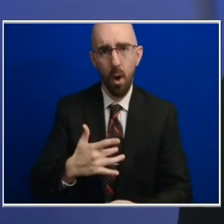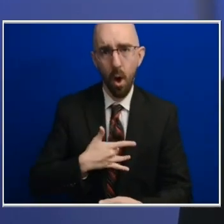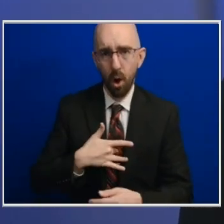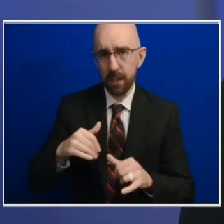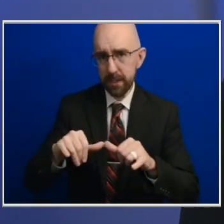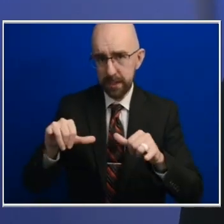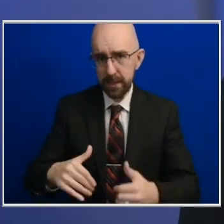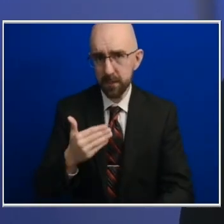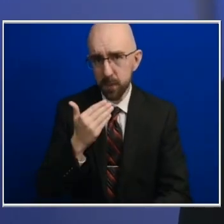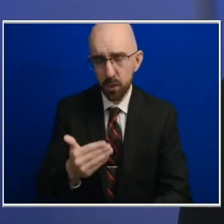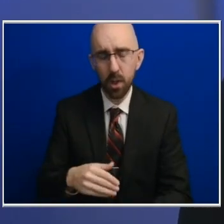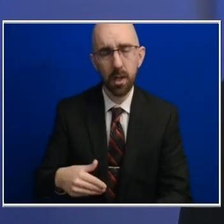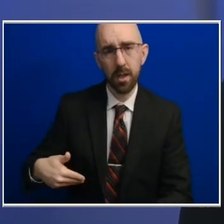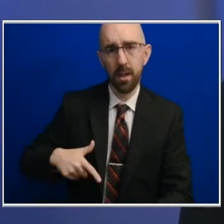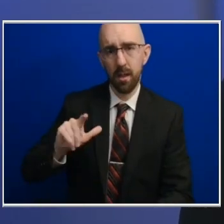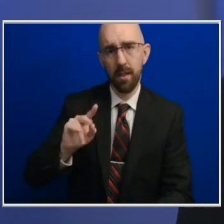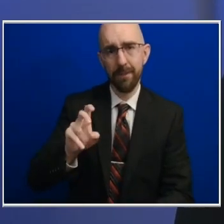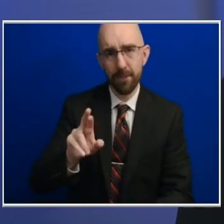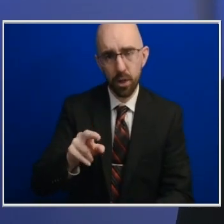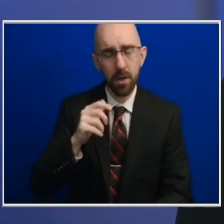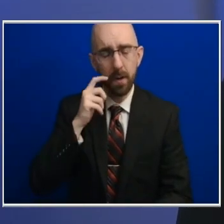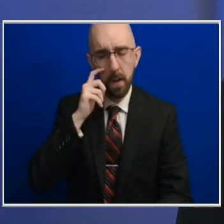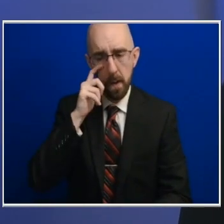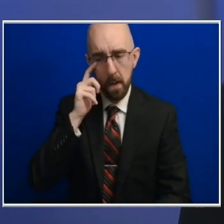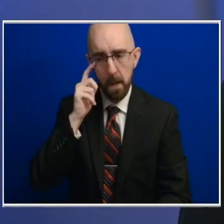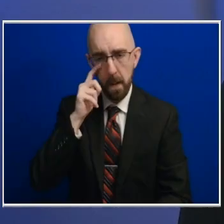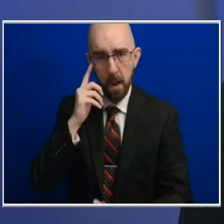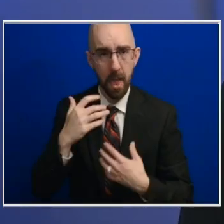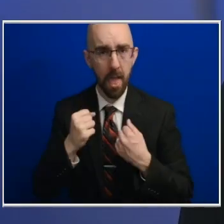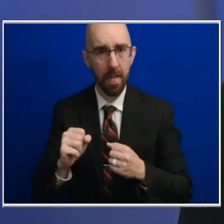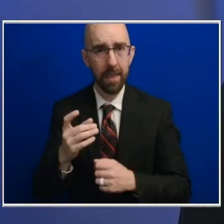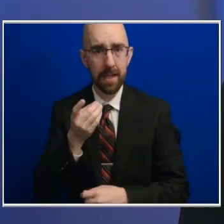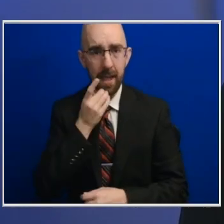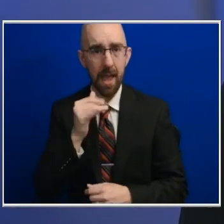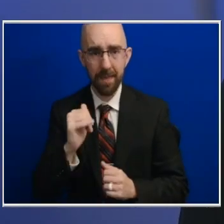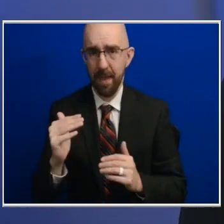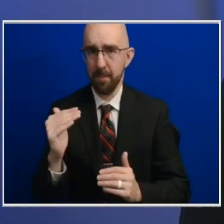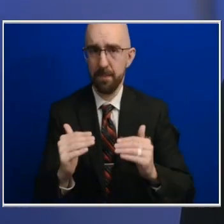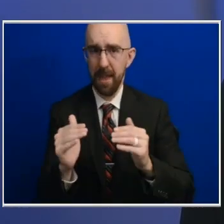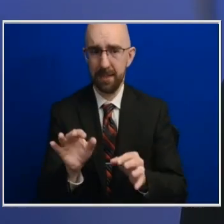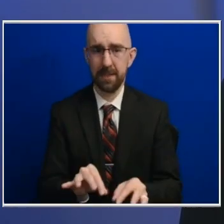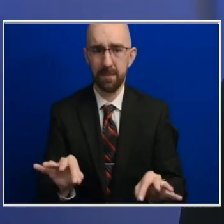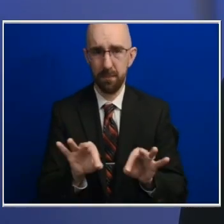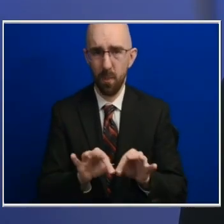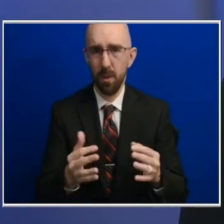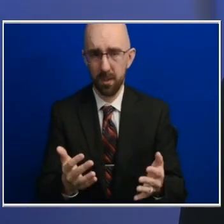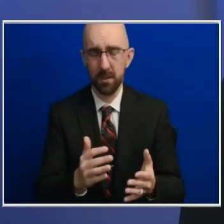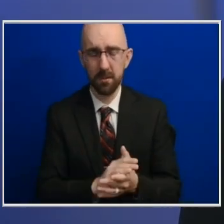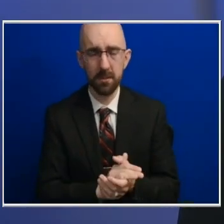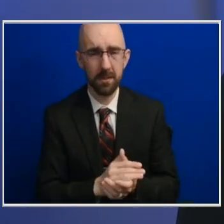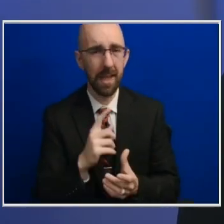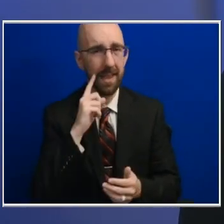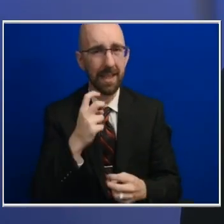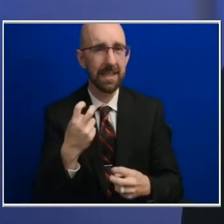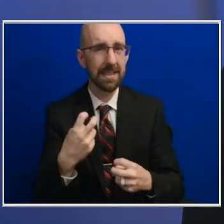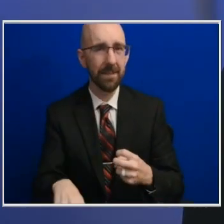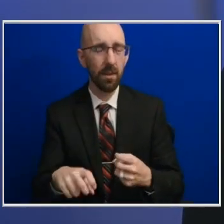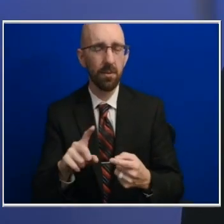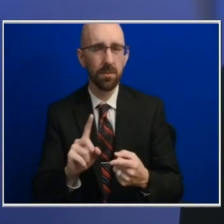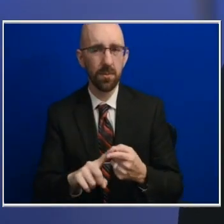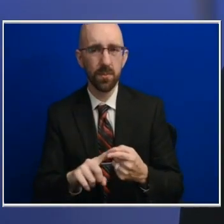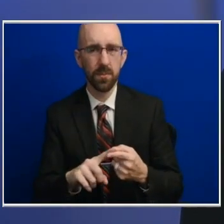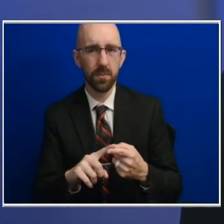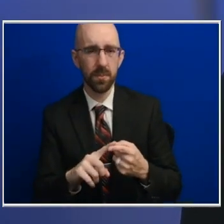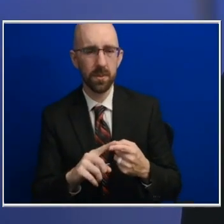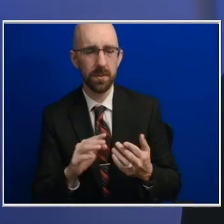your liver, and maintaining a healthy diet that's balanced is really important. I think it's really difficult to,